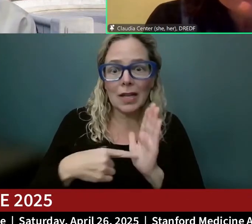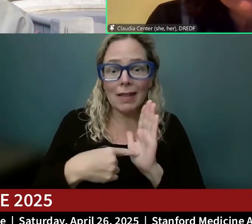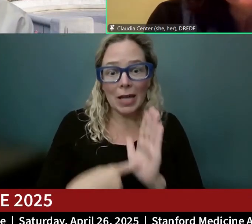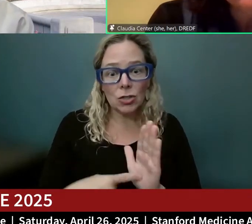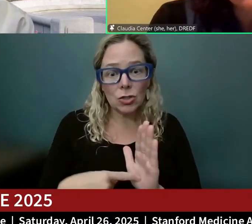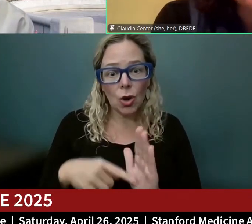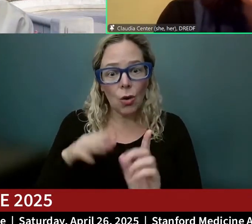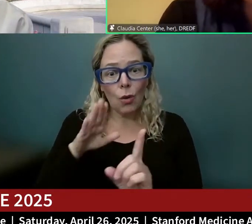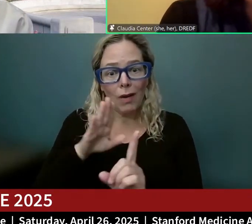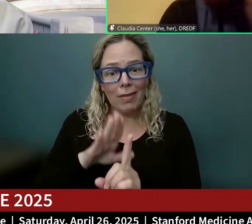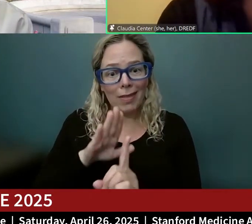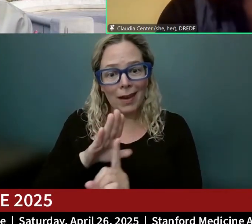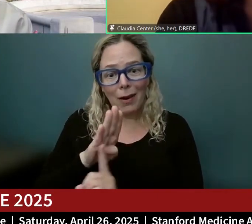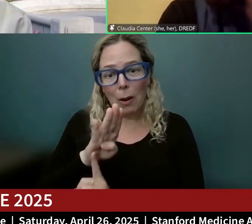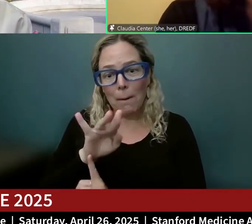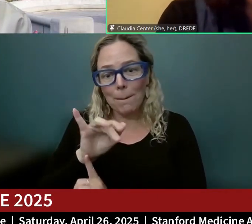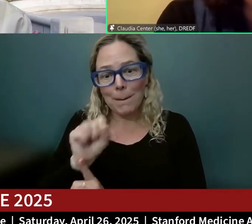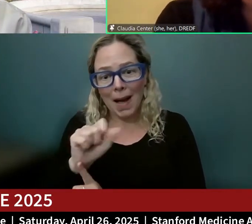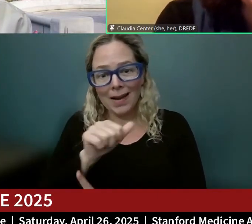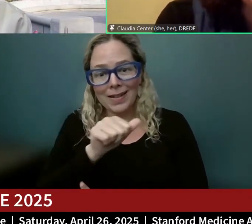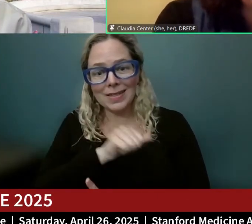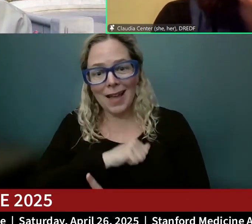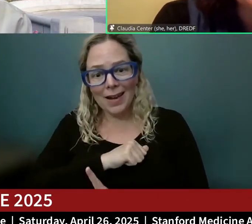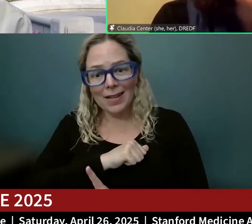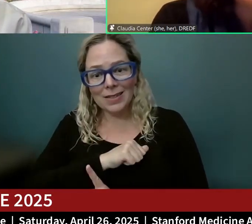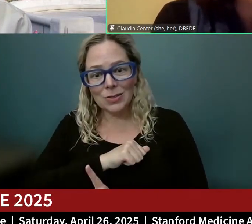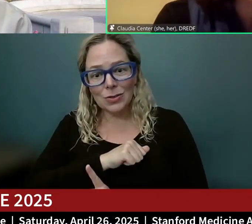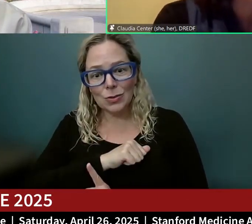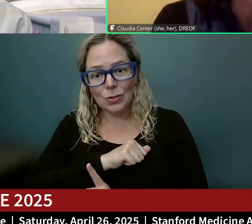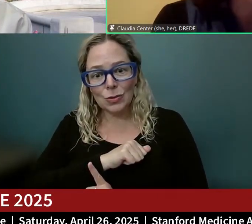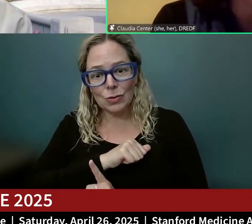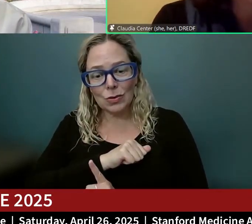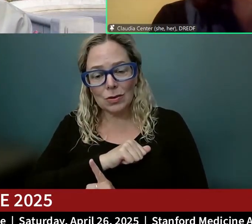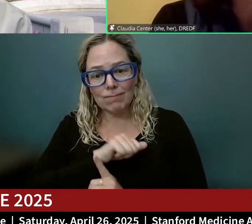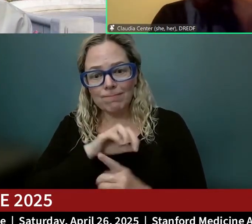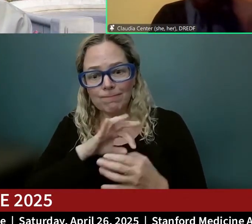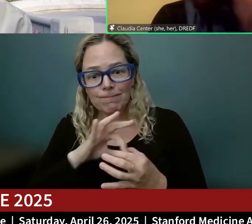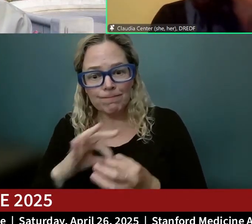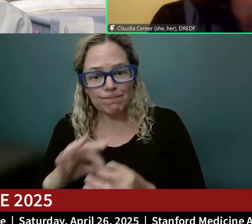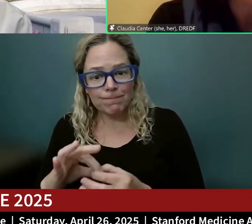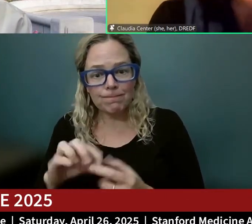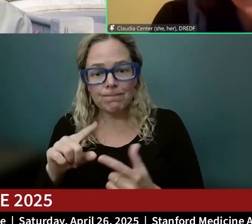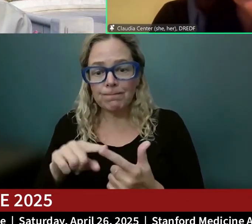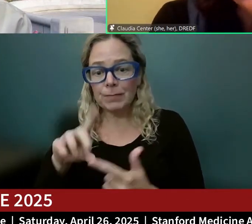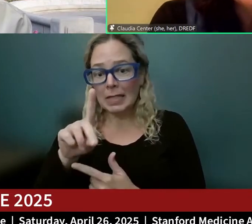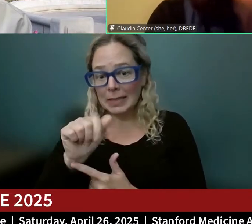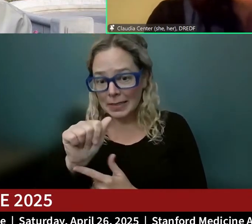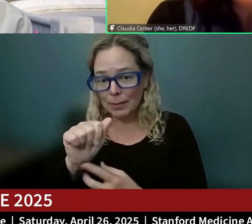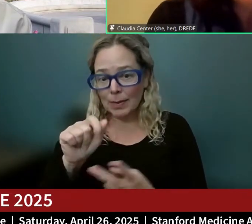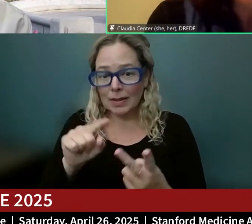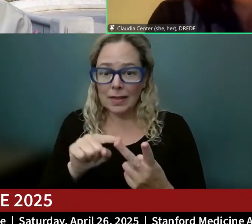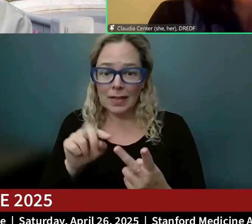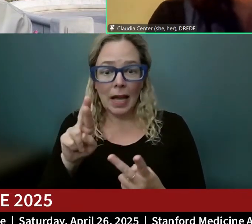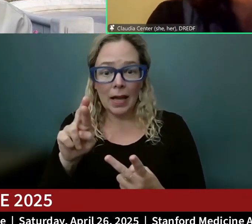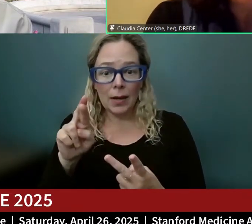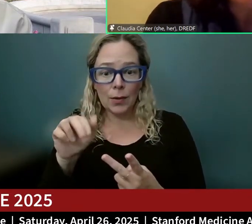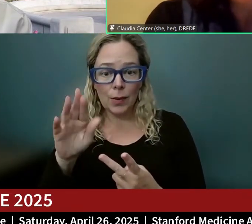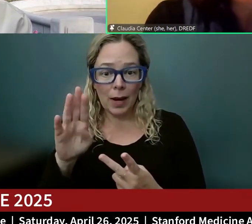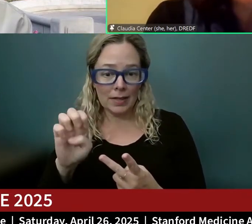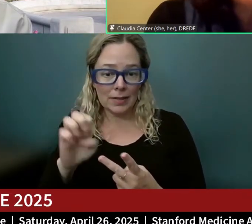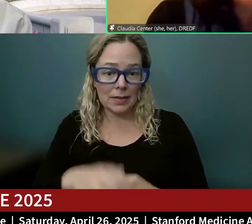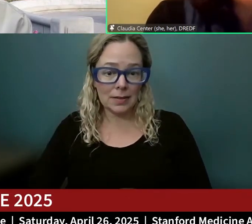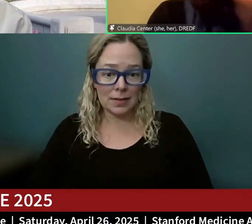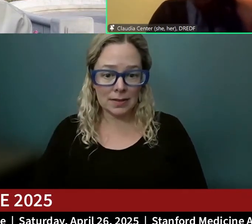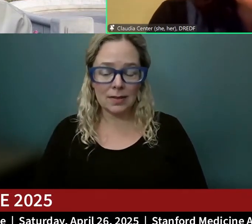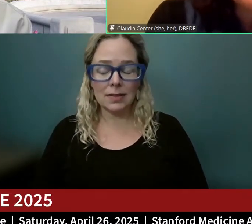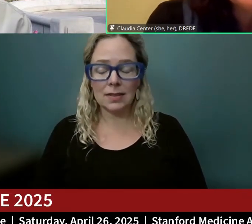biased attitudes based on disability and based on race. And